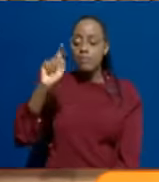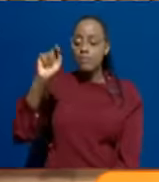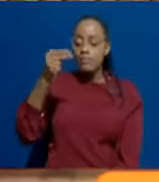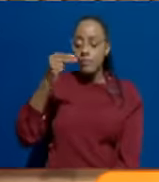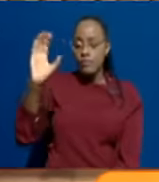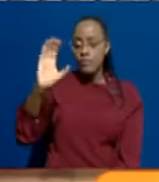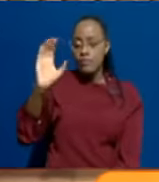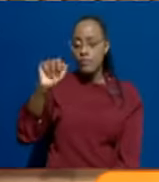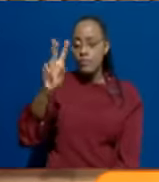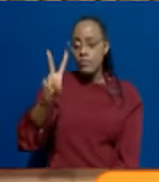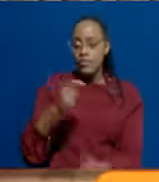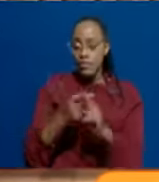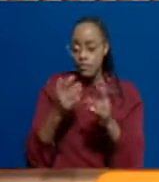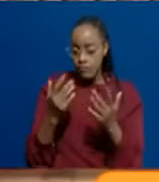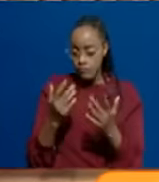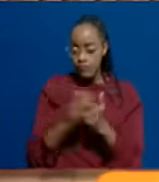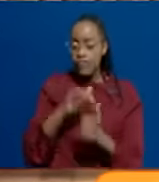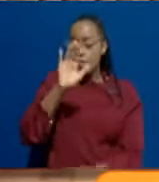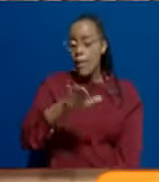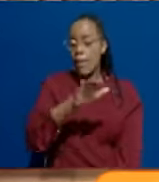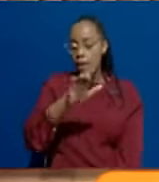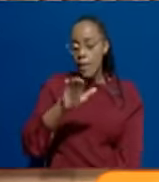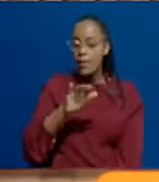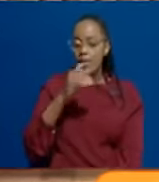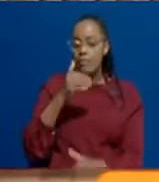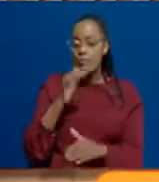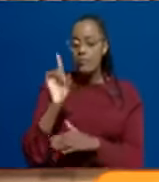Olale, Citizen TV, at Parliament Buildings, Nairobi.